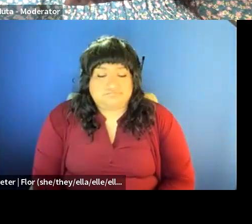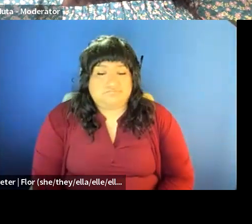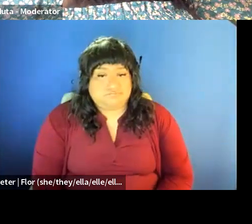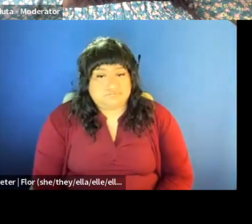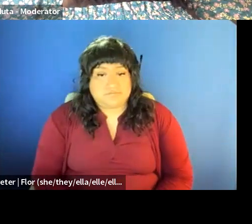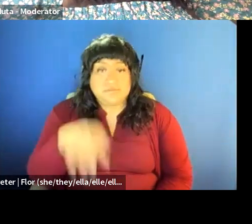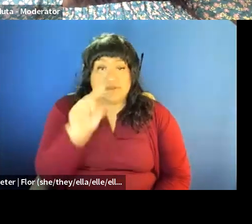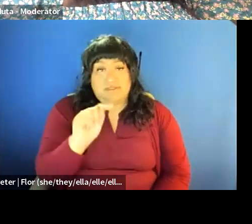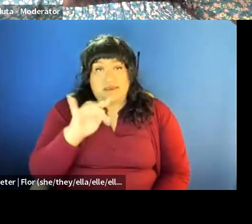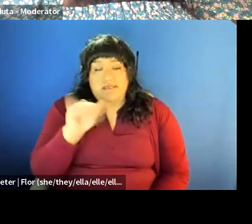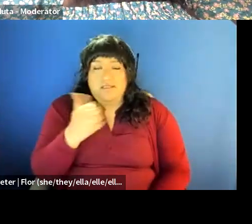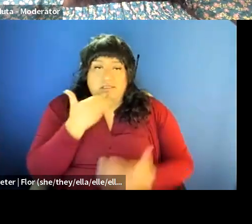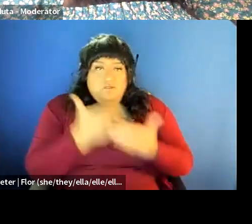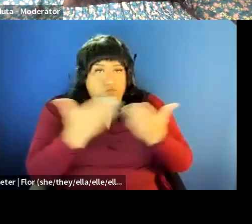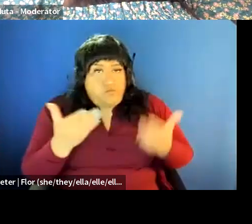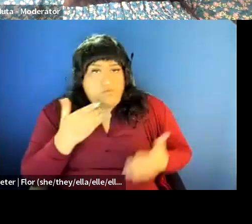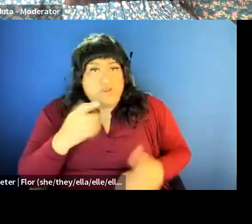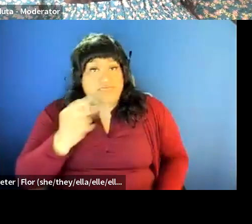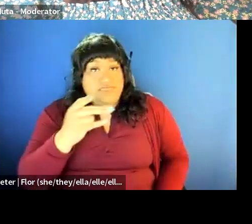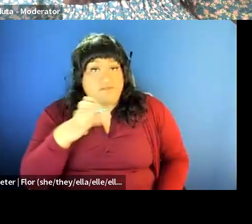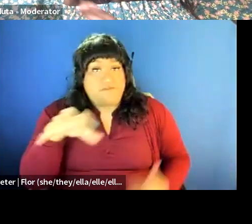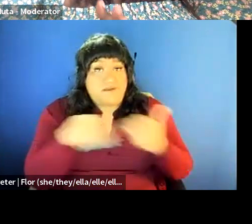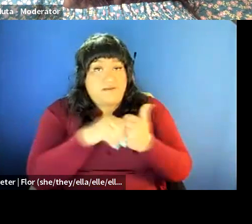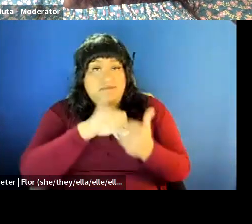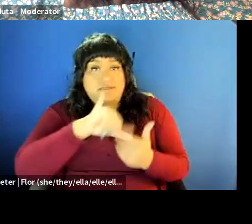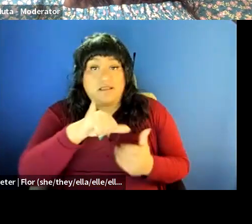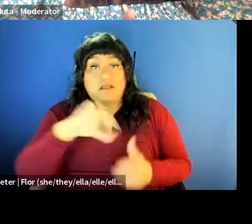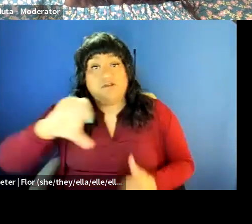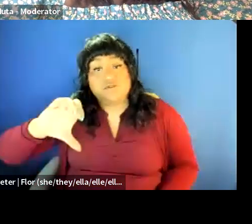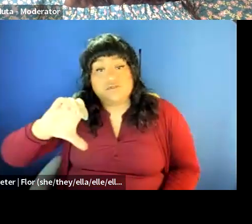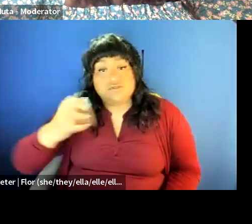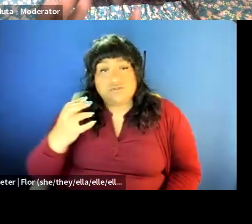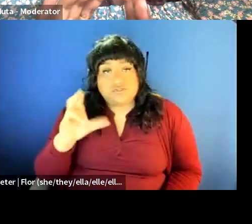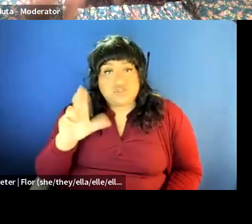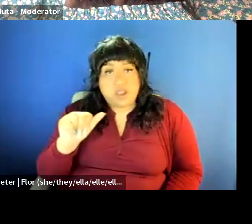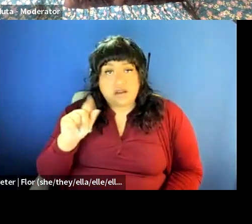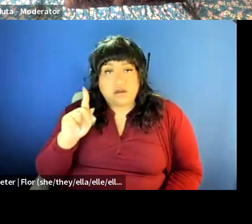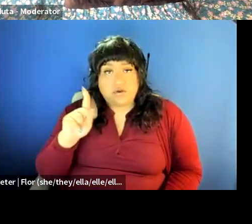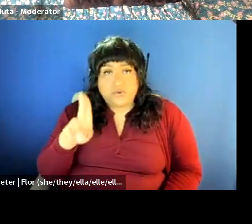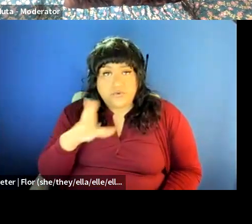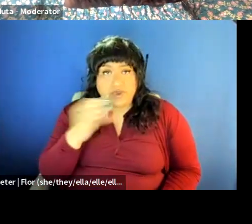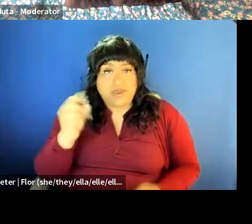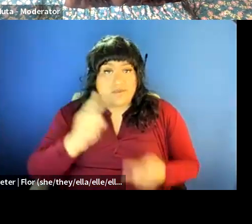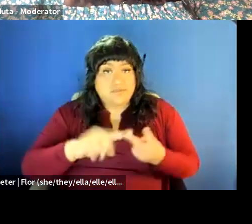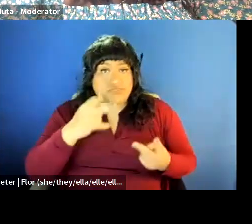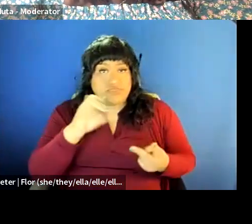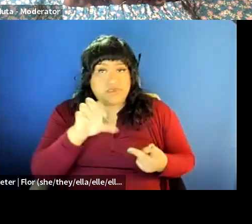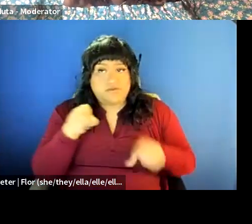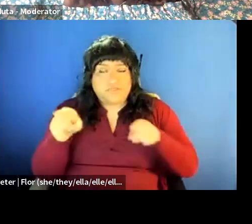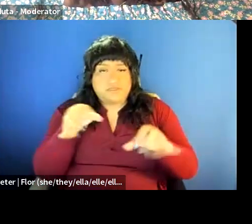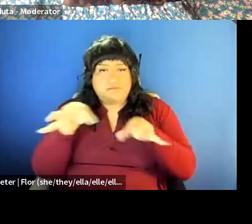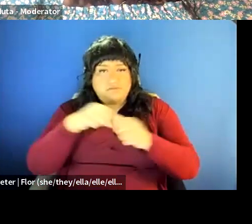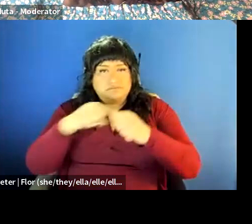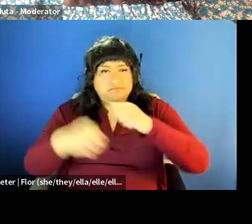Thank you so much, Theo, for that. And Chaku and Theo have really just defined the landscape for us. And